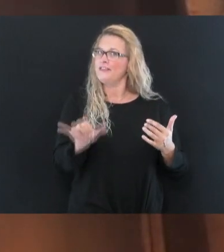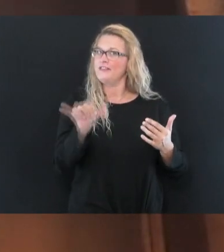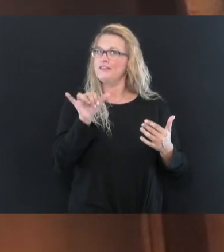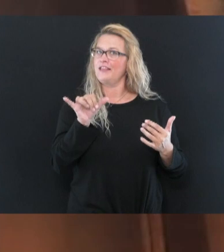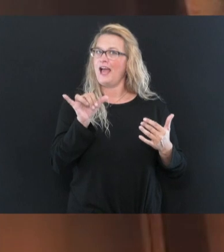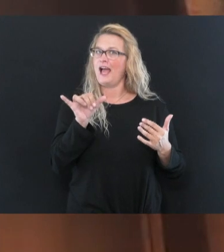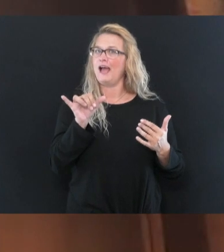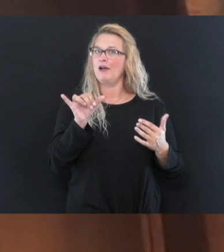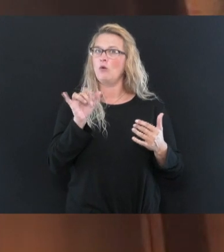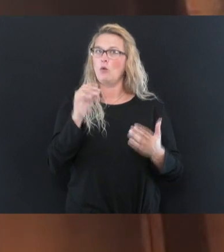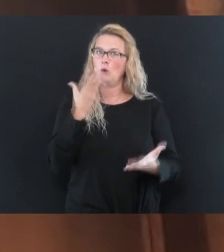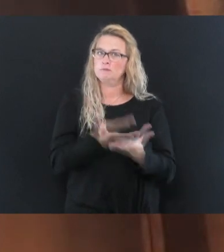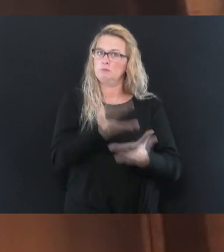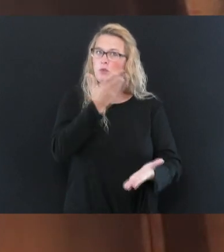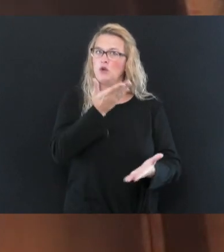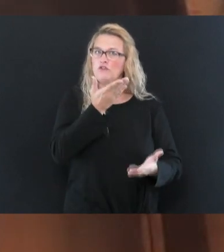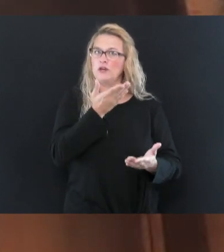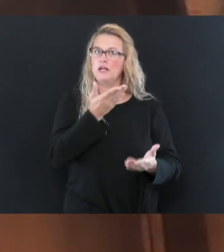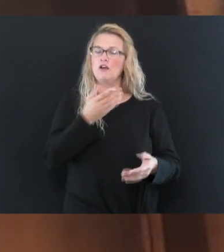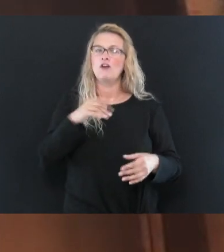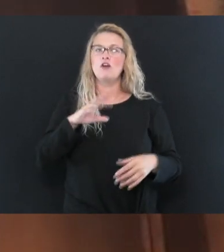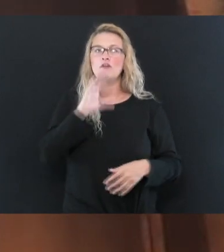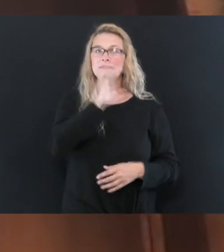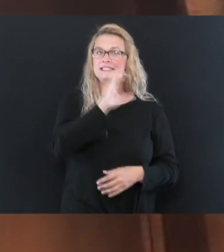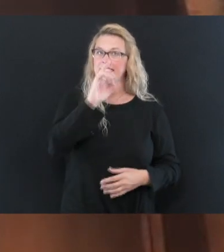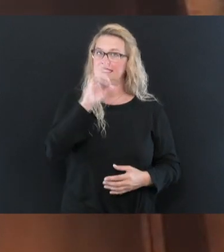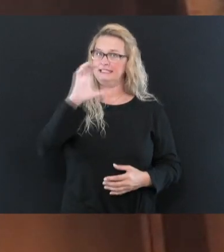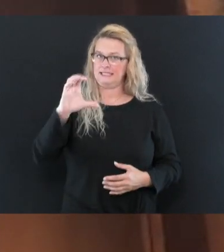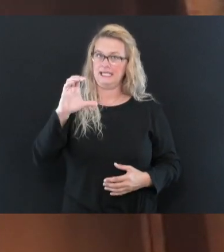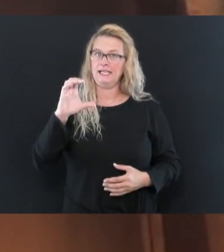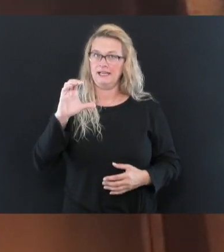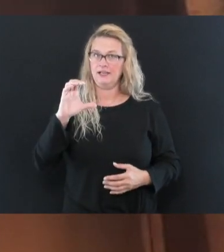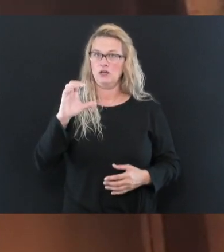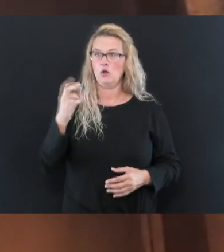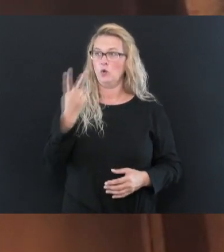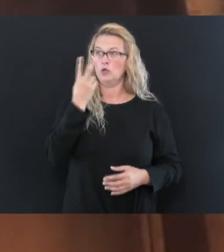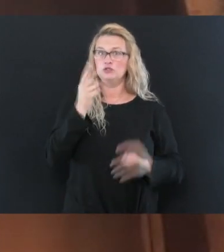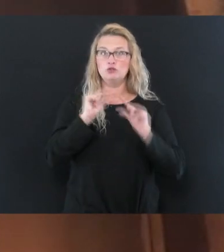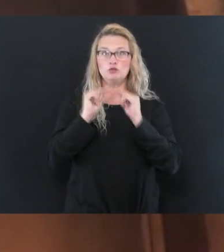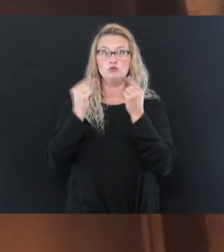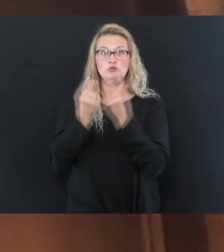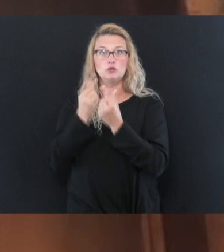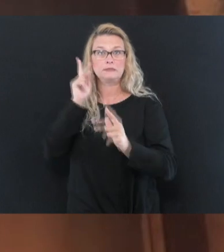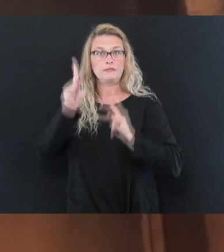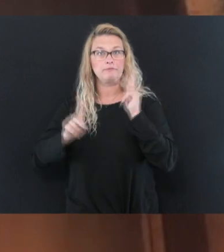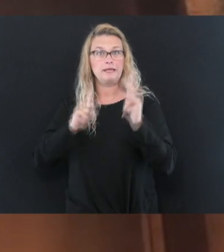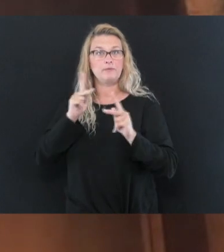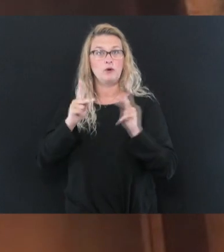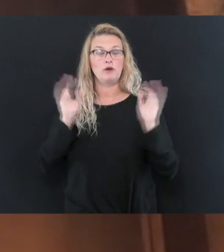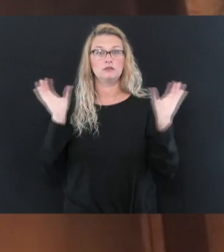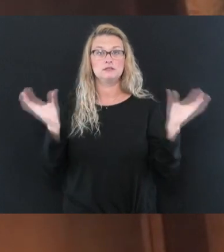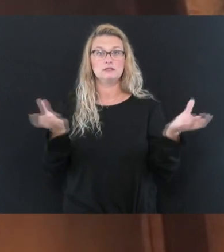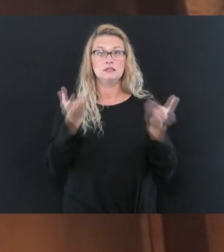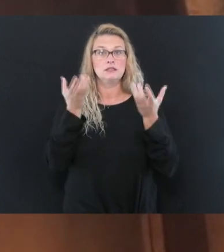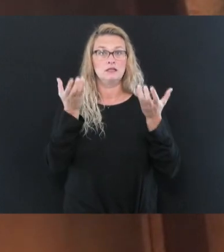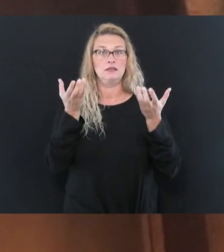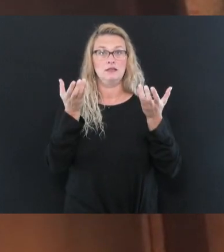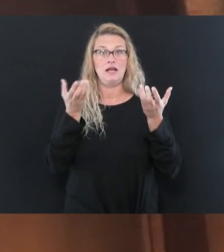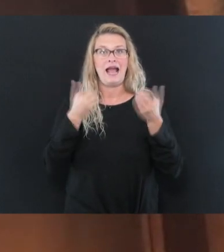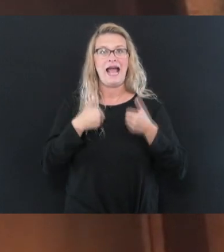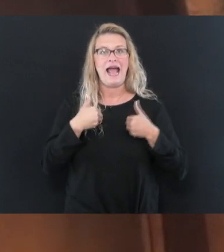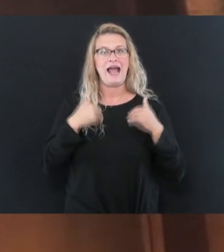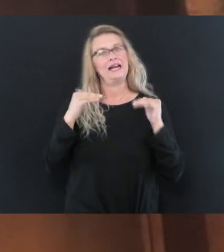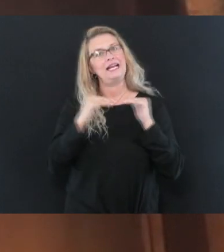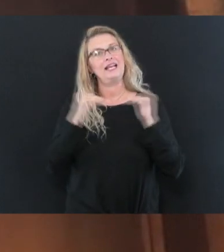study that was done by the Centers for Disease Control that looked at two groups of people that had an equal sort of distribution